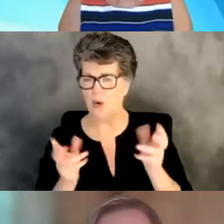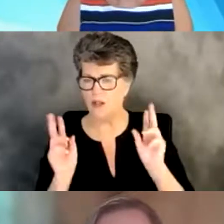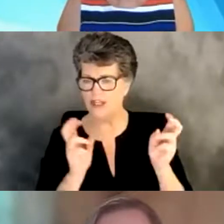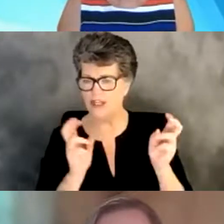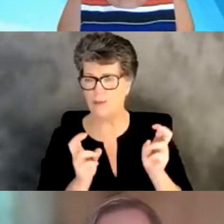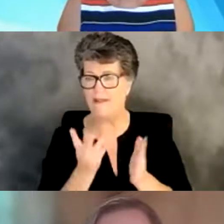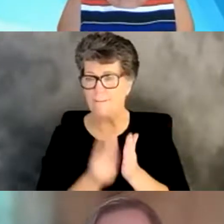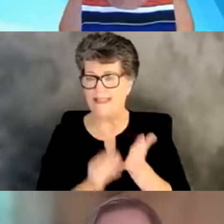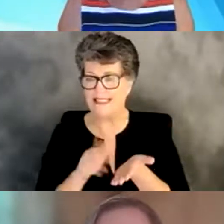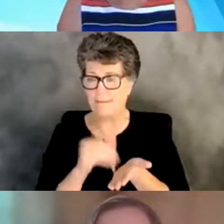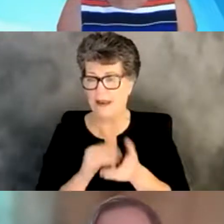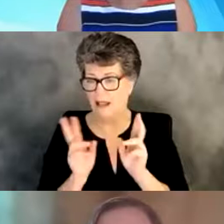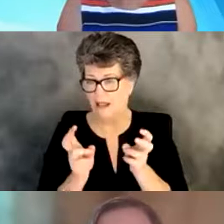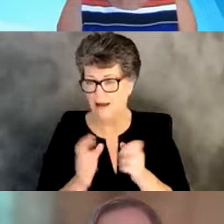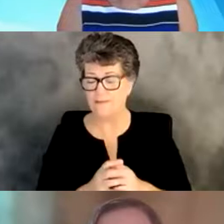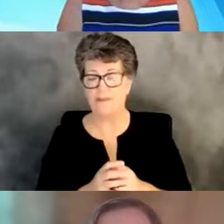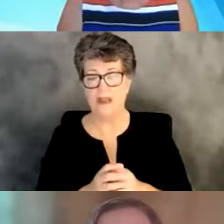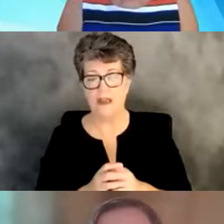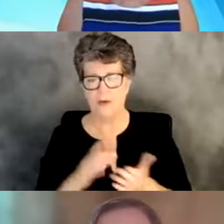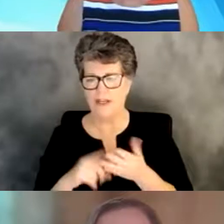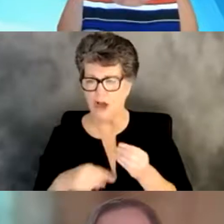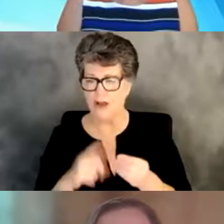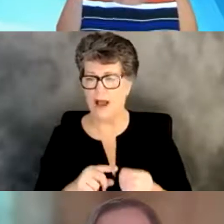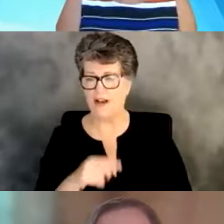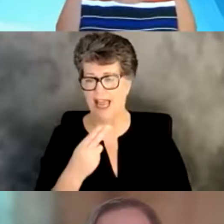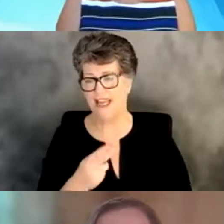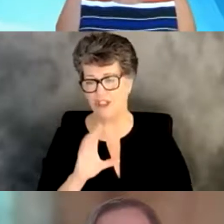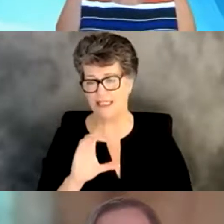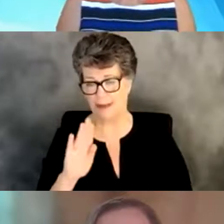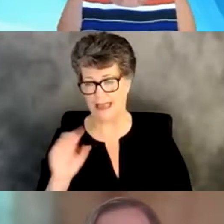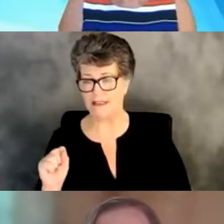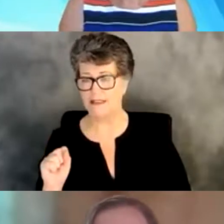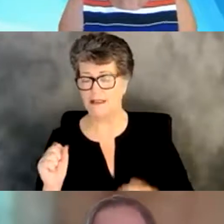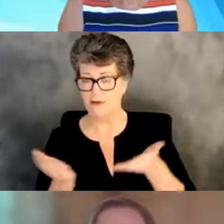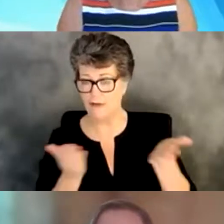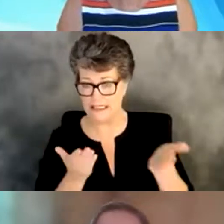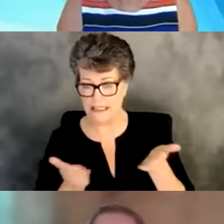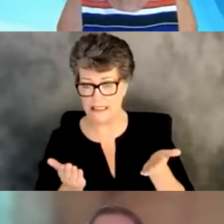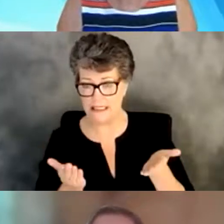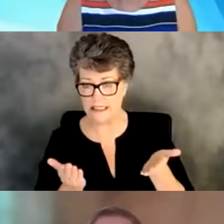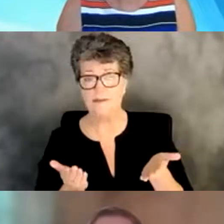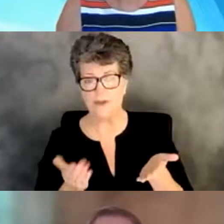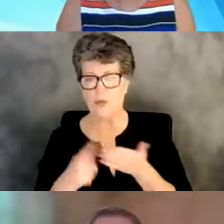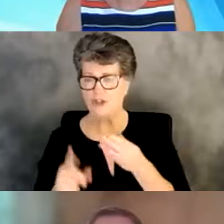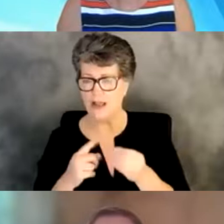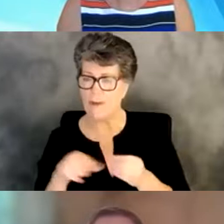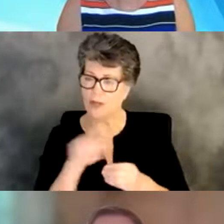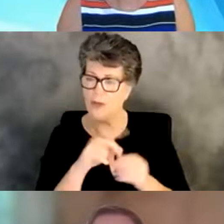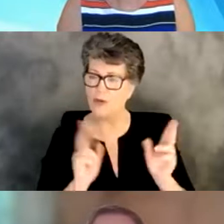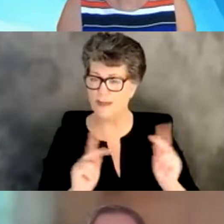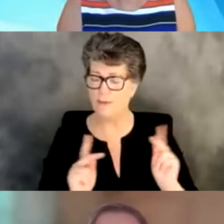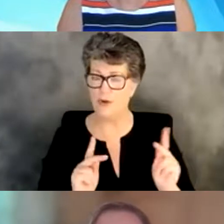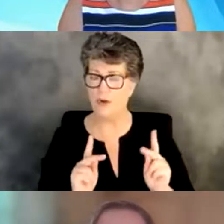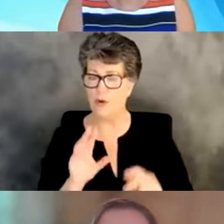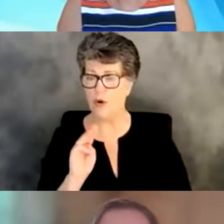missing middle in this. While we talk a lot about HCBS services, it's really we're talking about those persons that are